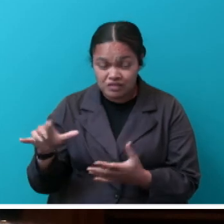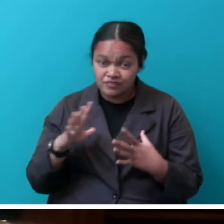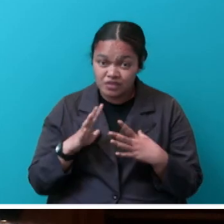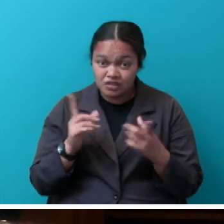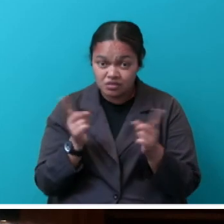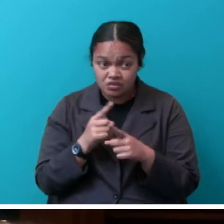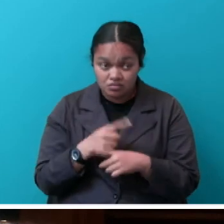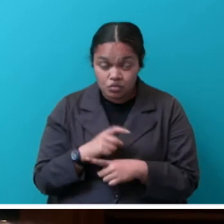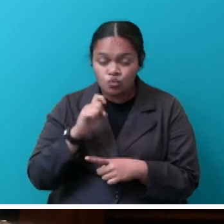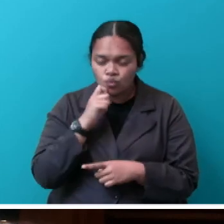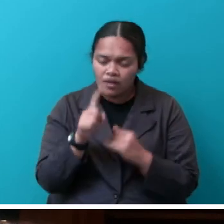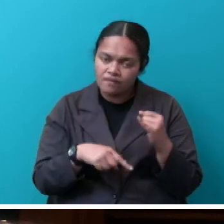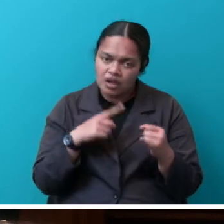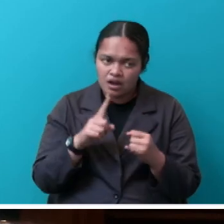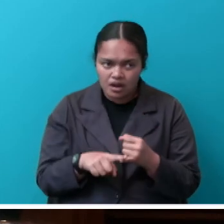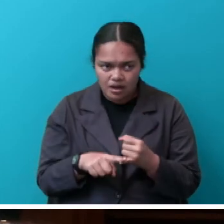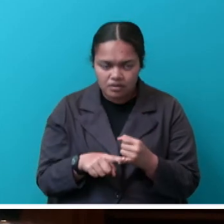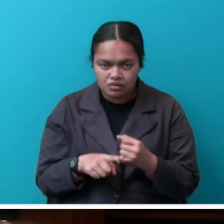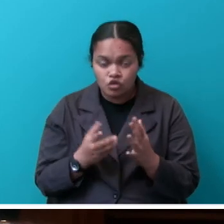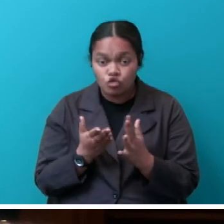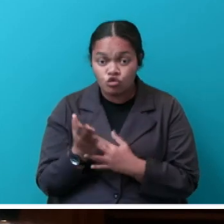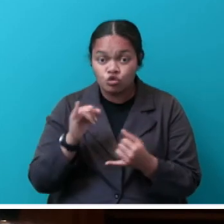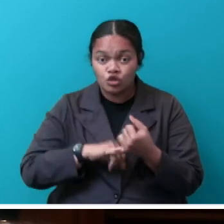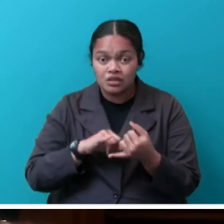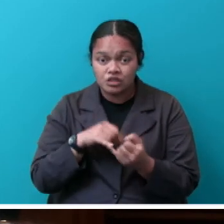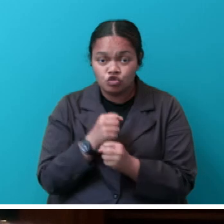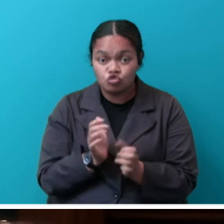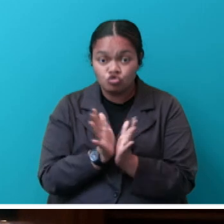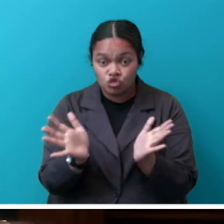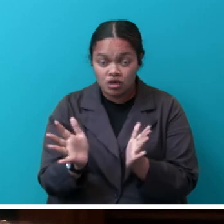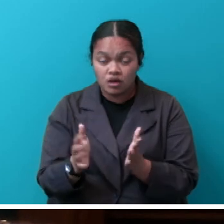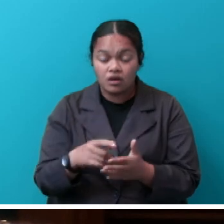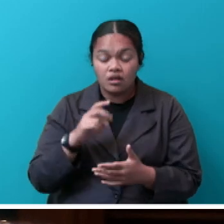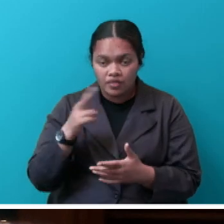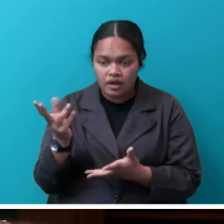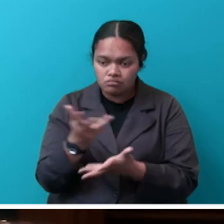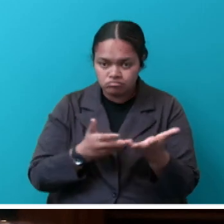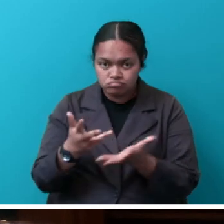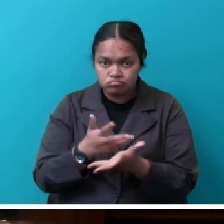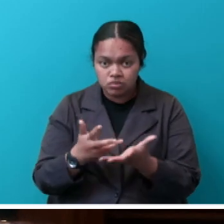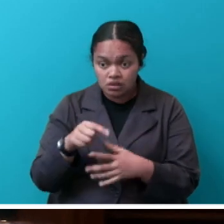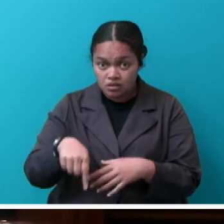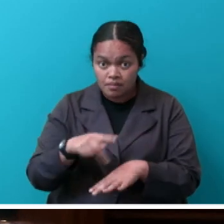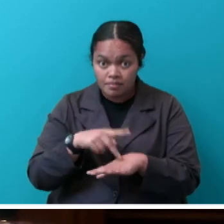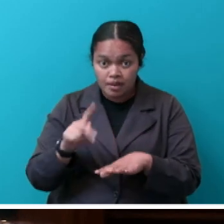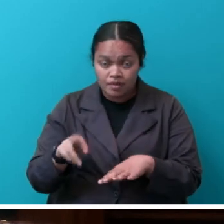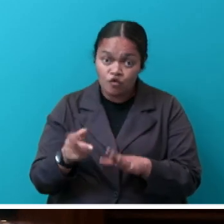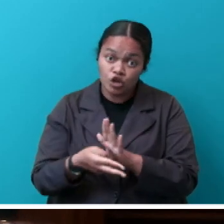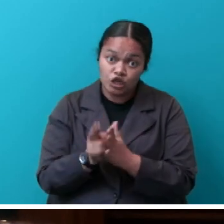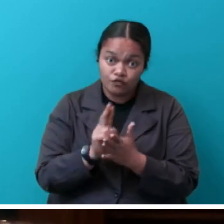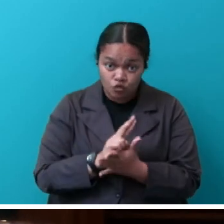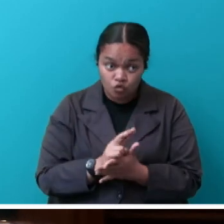will be finalized with the Office of the Solicitor General and presented to Cabinet for review. I solicited and